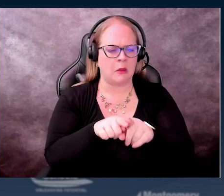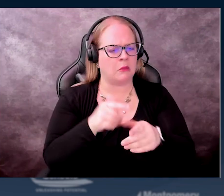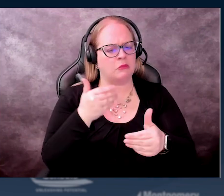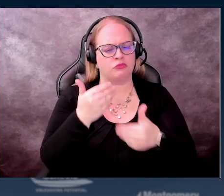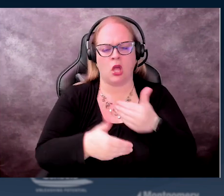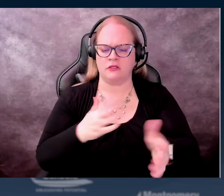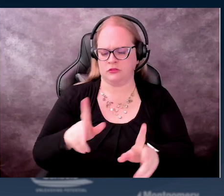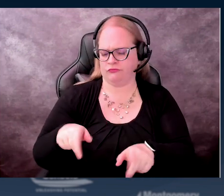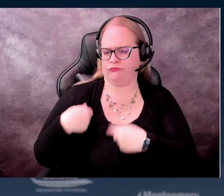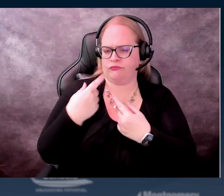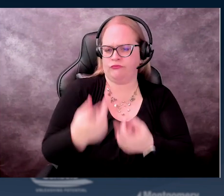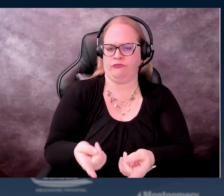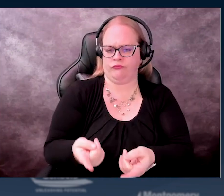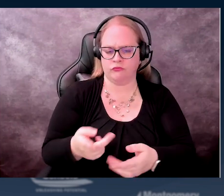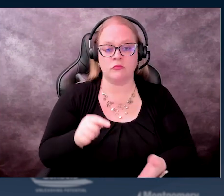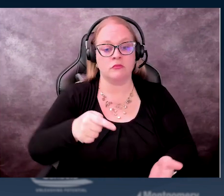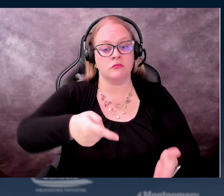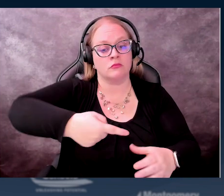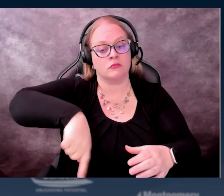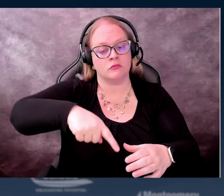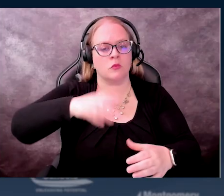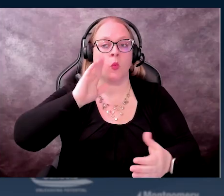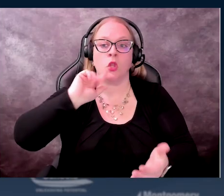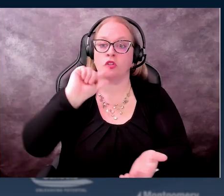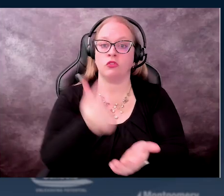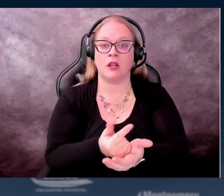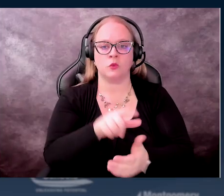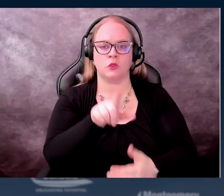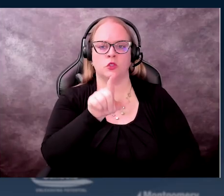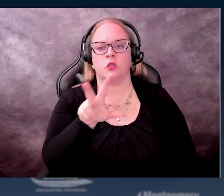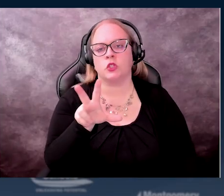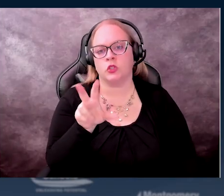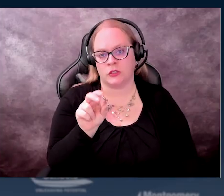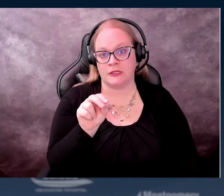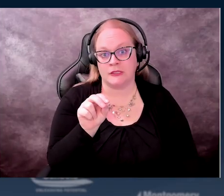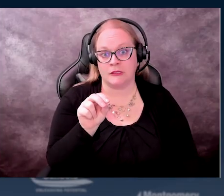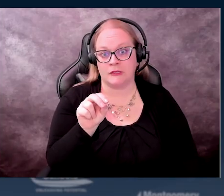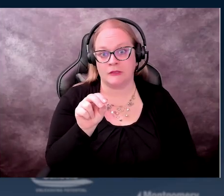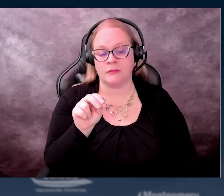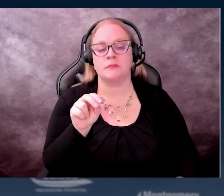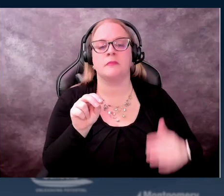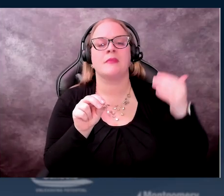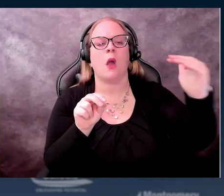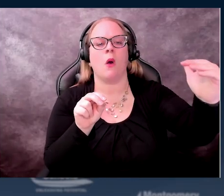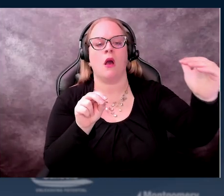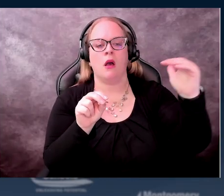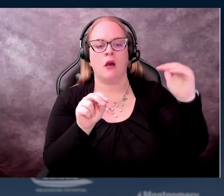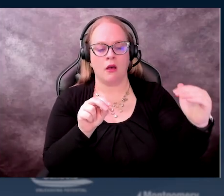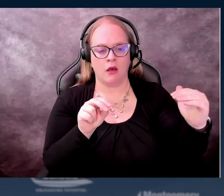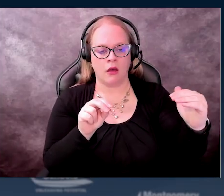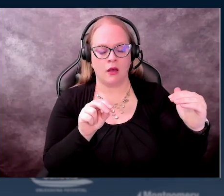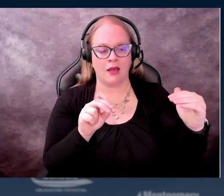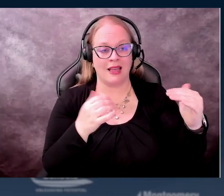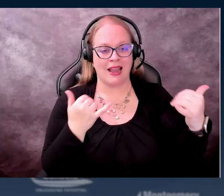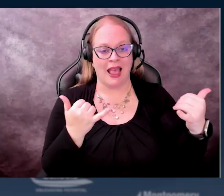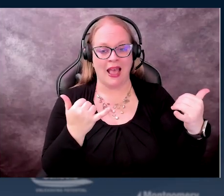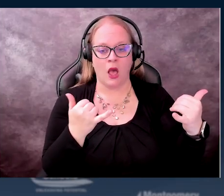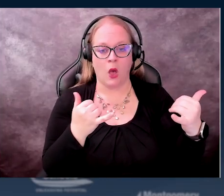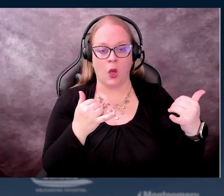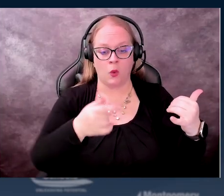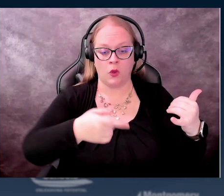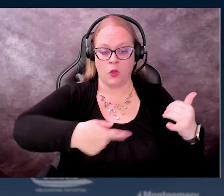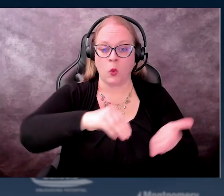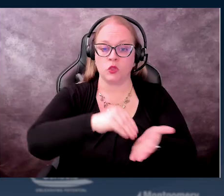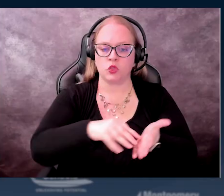in 2030. Okay, let's look at the current grade 7 students,